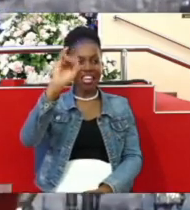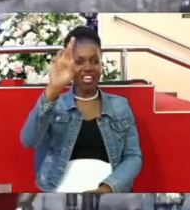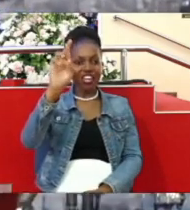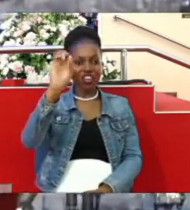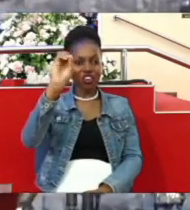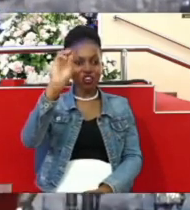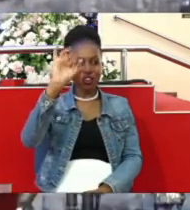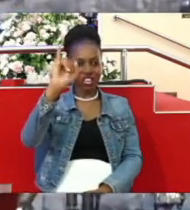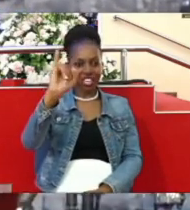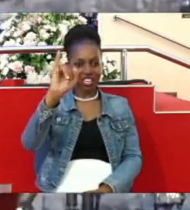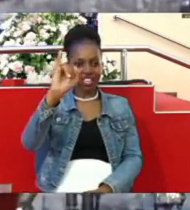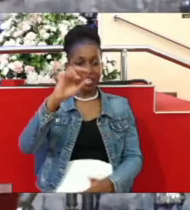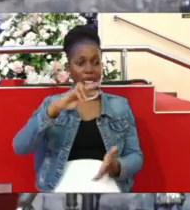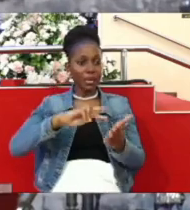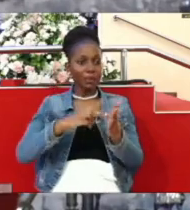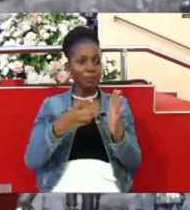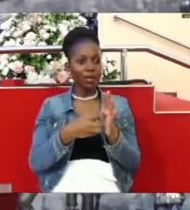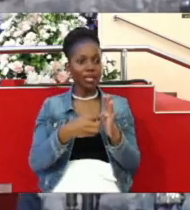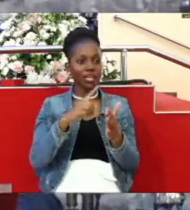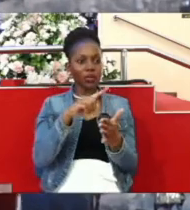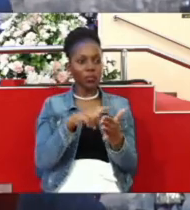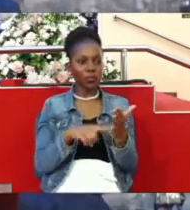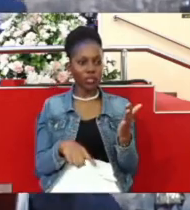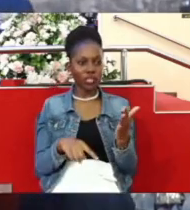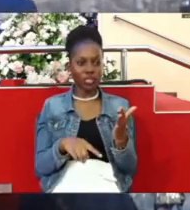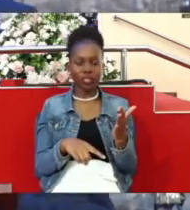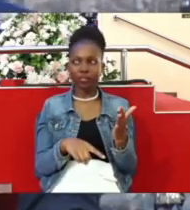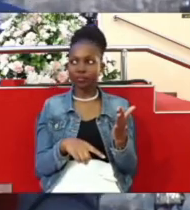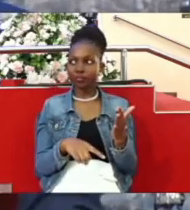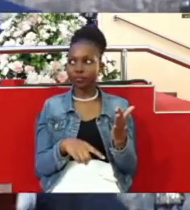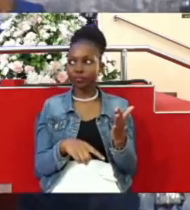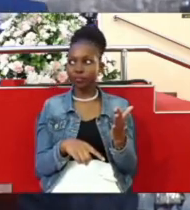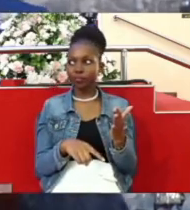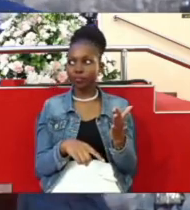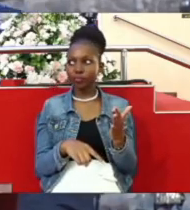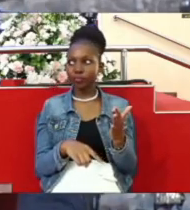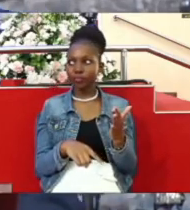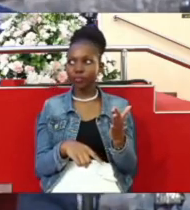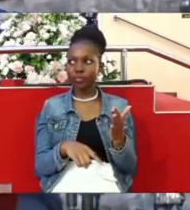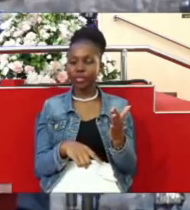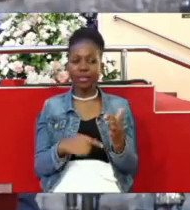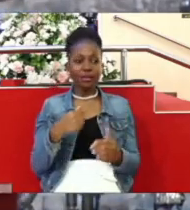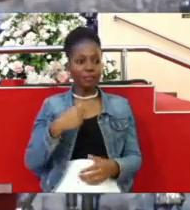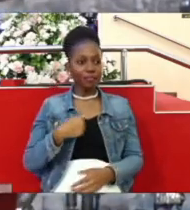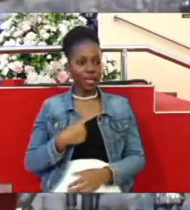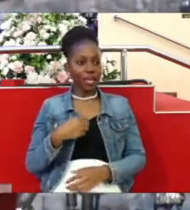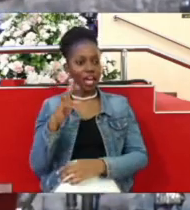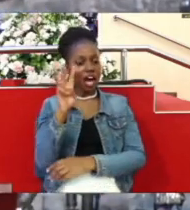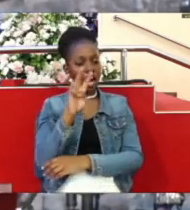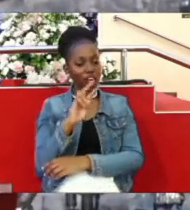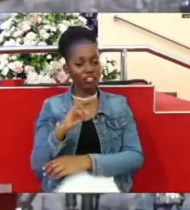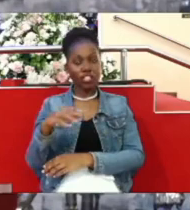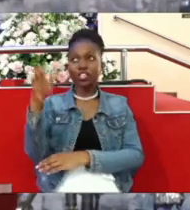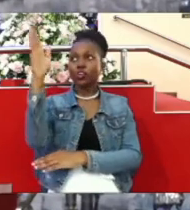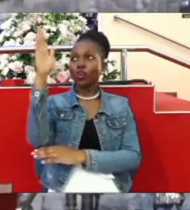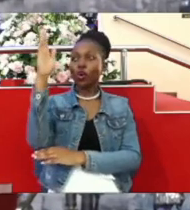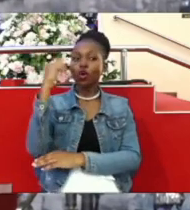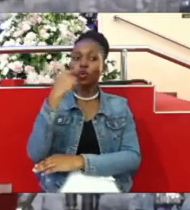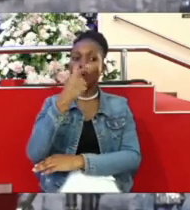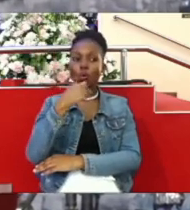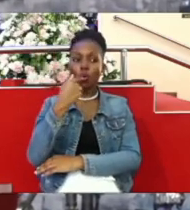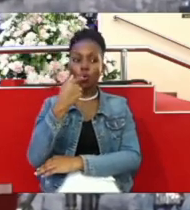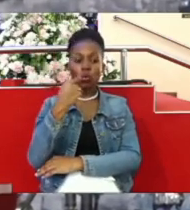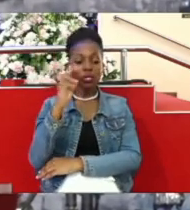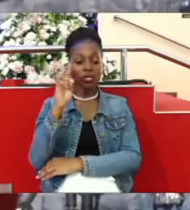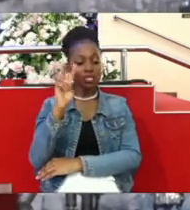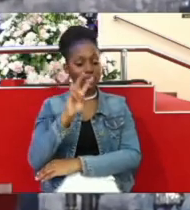eh. It means, have I also here seen him who sees me? Na inasema ya kwamba mimi pia nimemuona